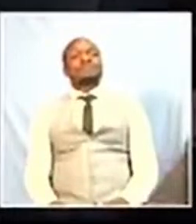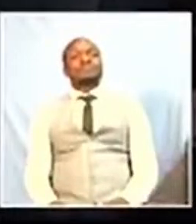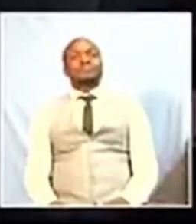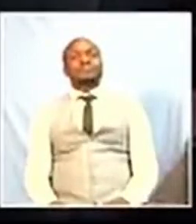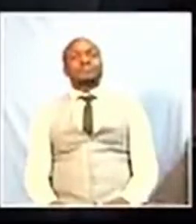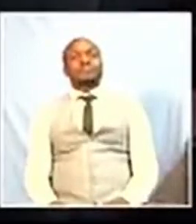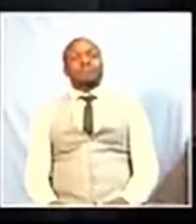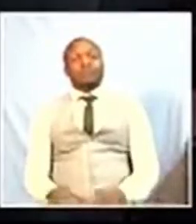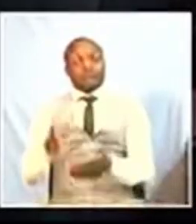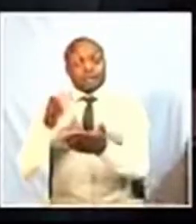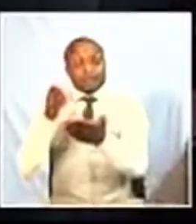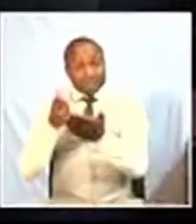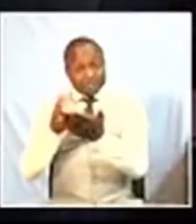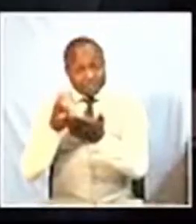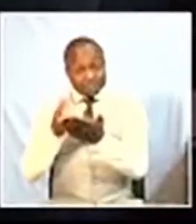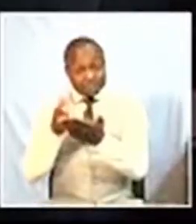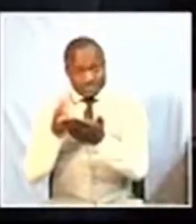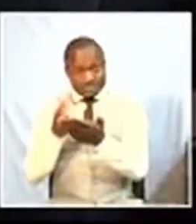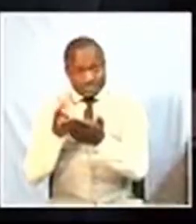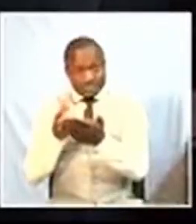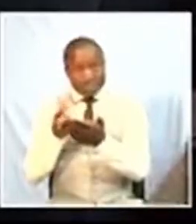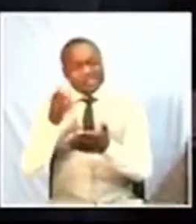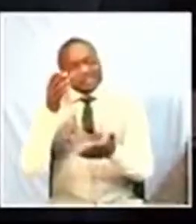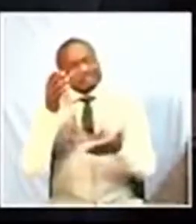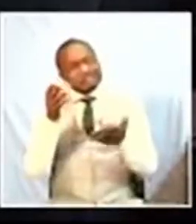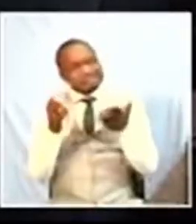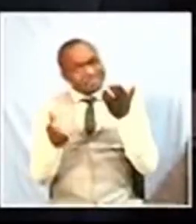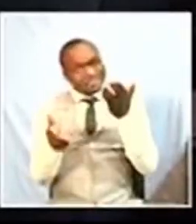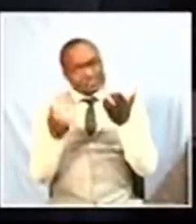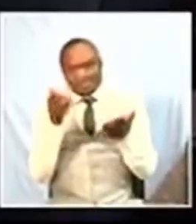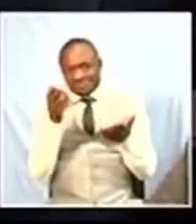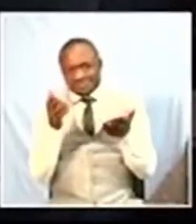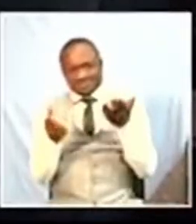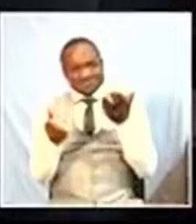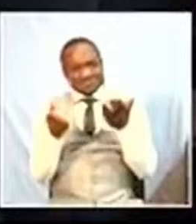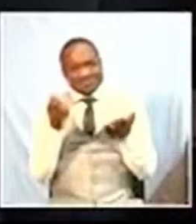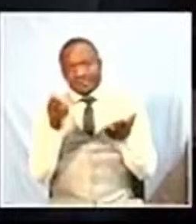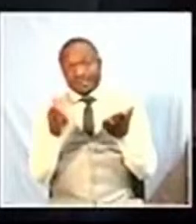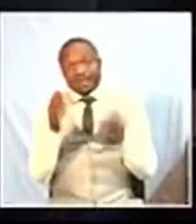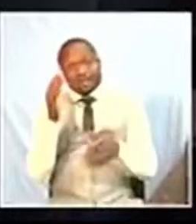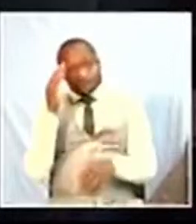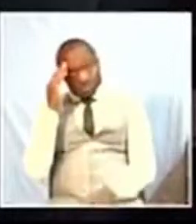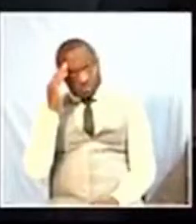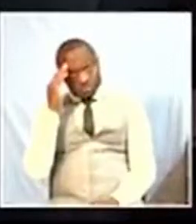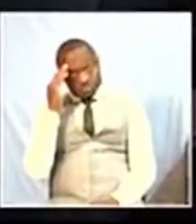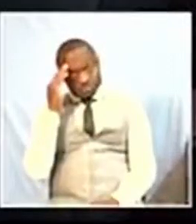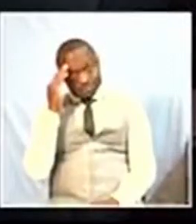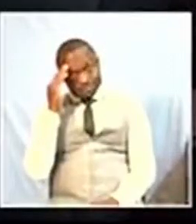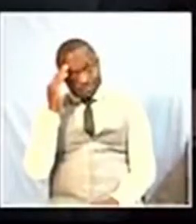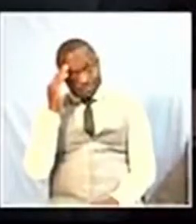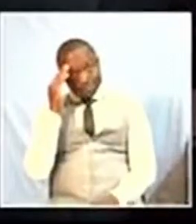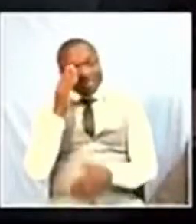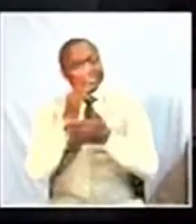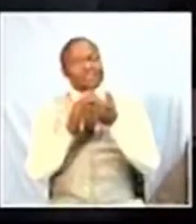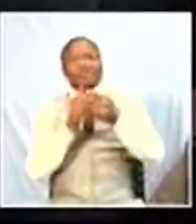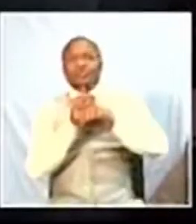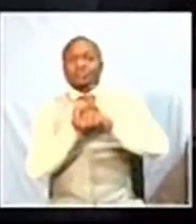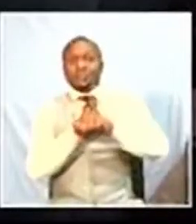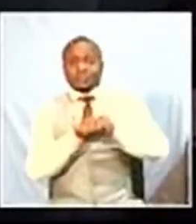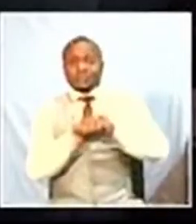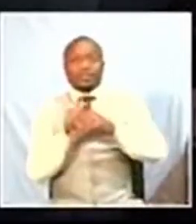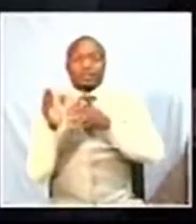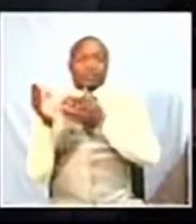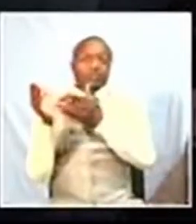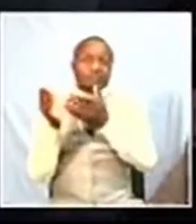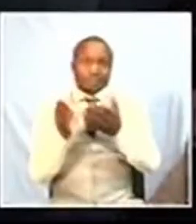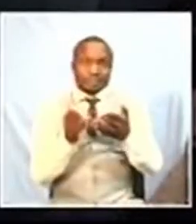it here in maybe in, you know, Chair, sometimes they come with evidence in